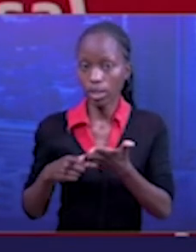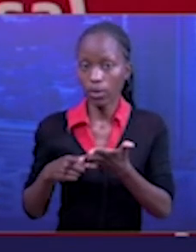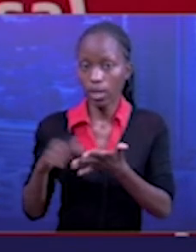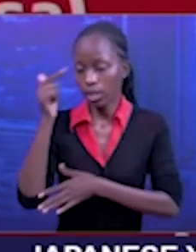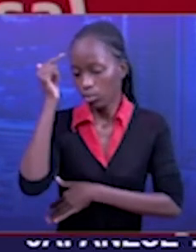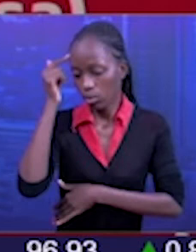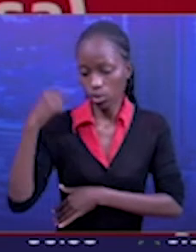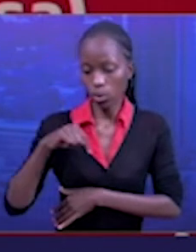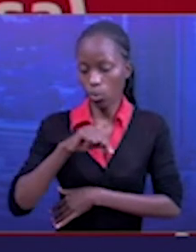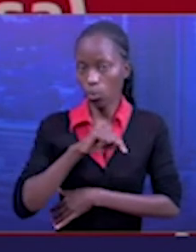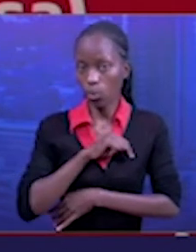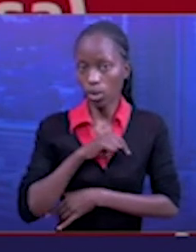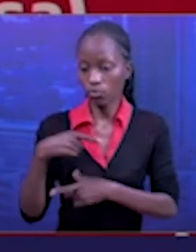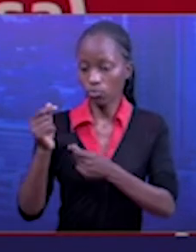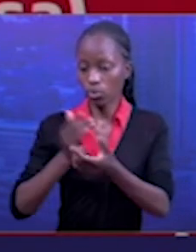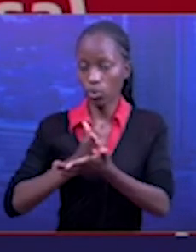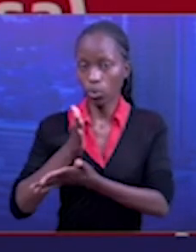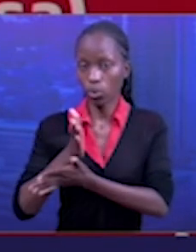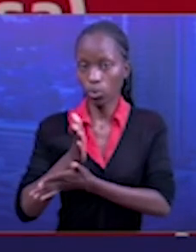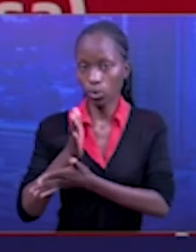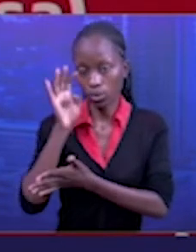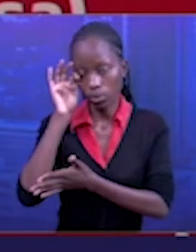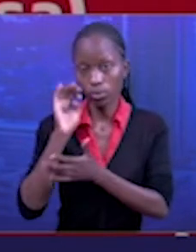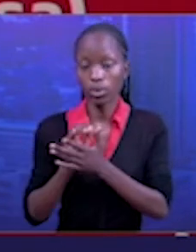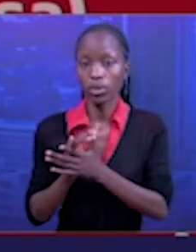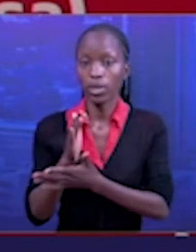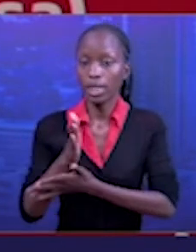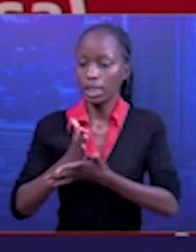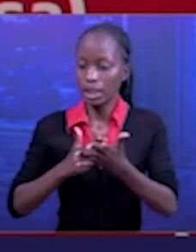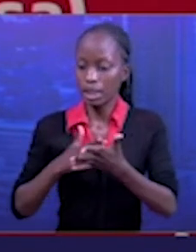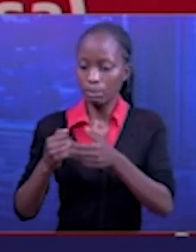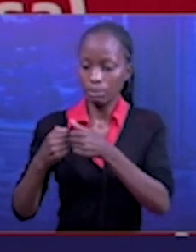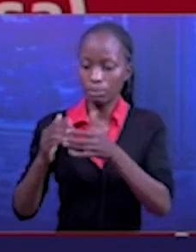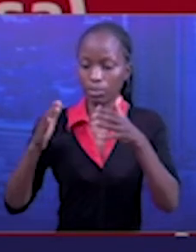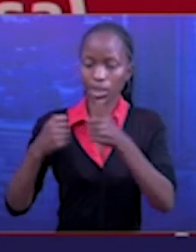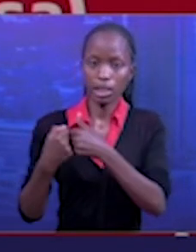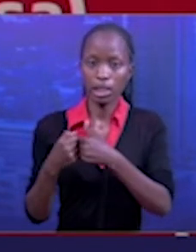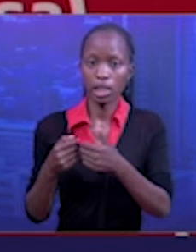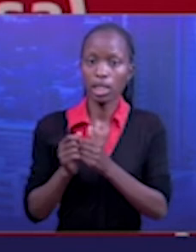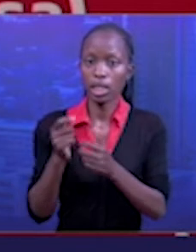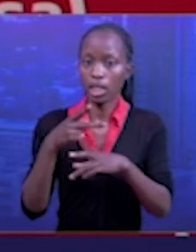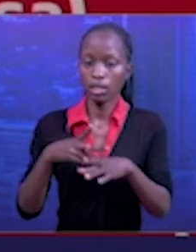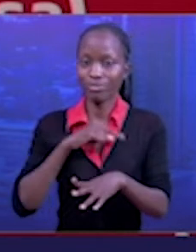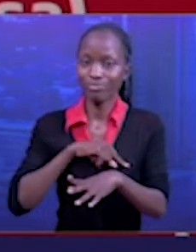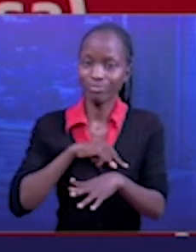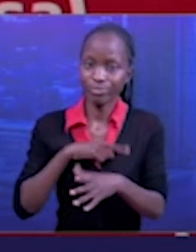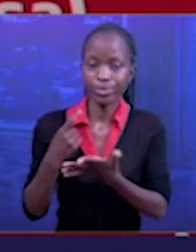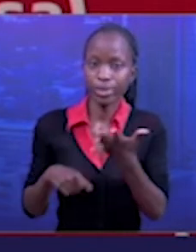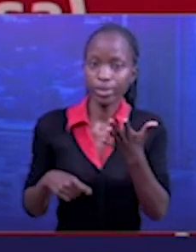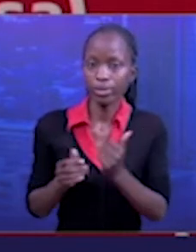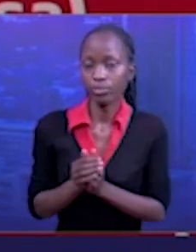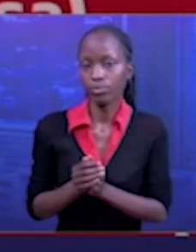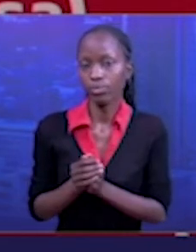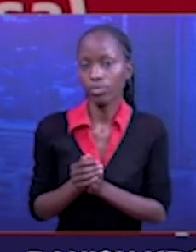have actually gone through some fairly significant challenges, whether it was interest rate caps which decimated our